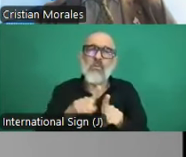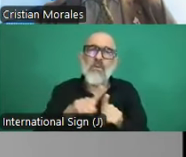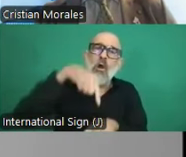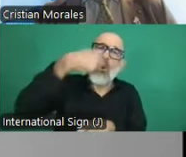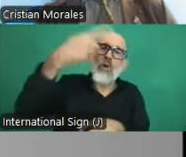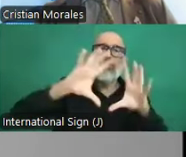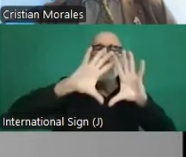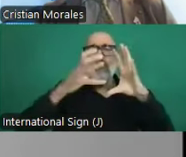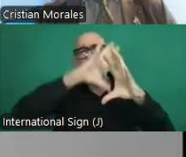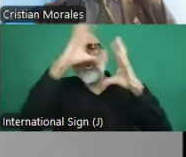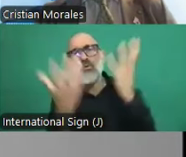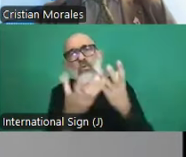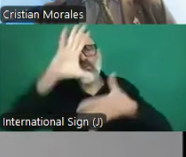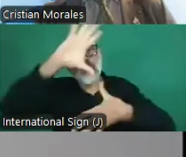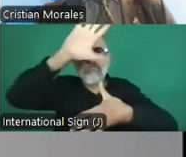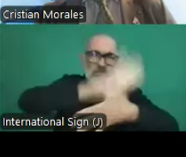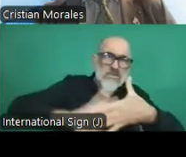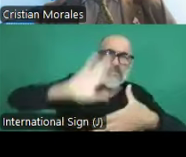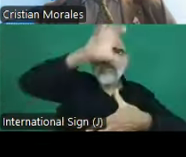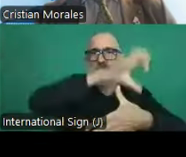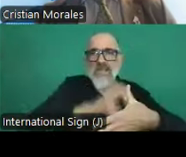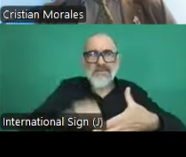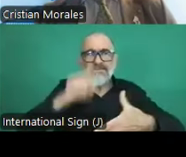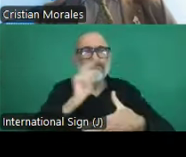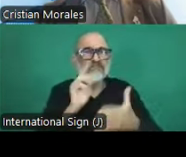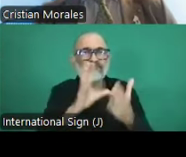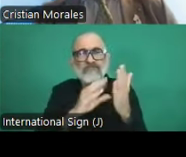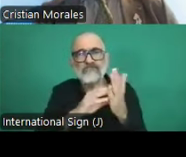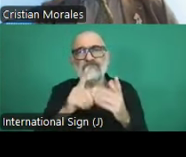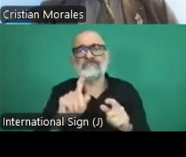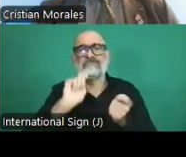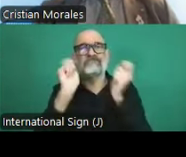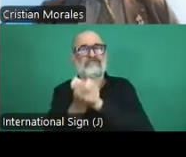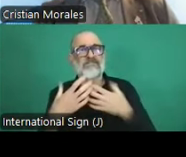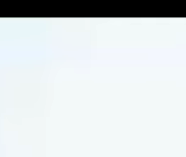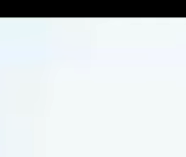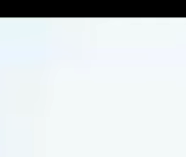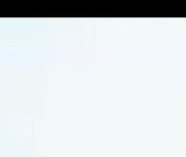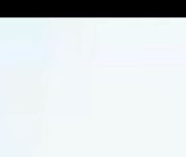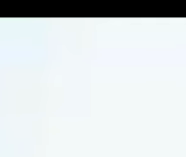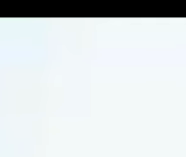improve healthcare for our populations. Thank you very much.